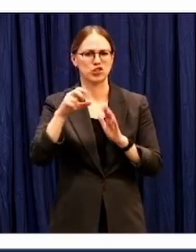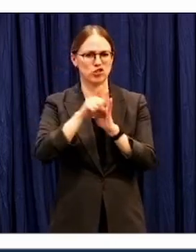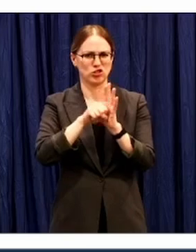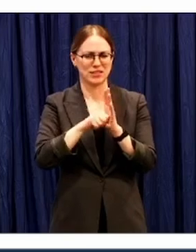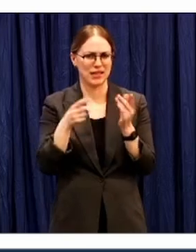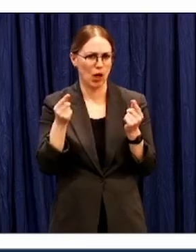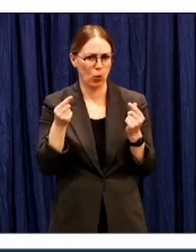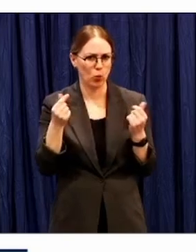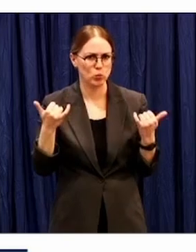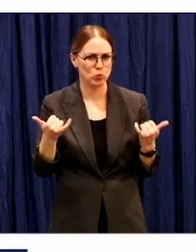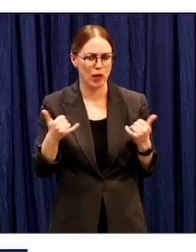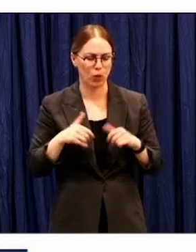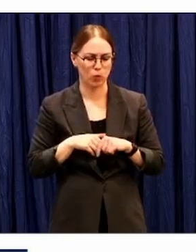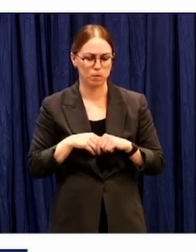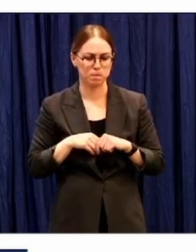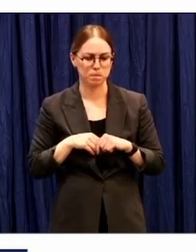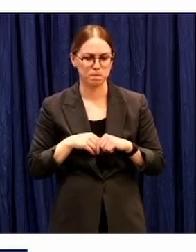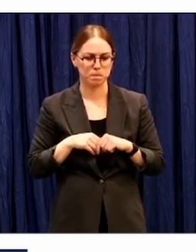this initiative.